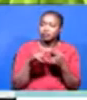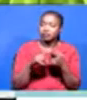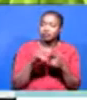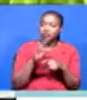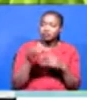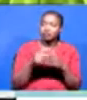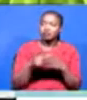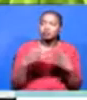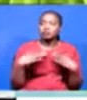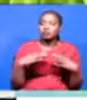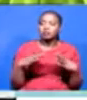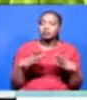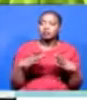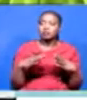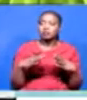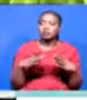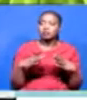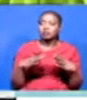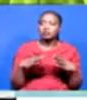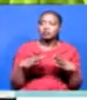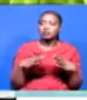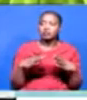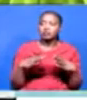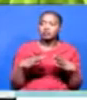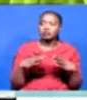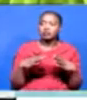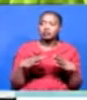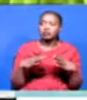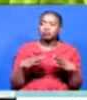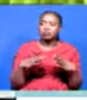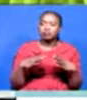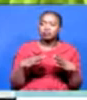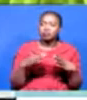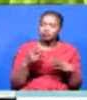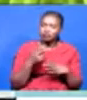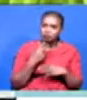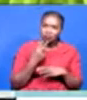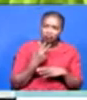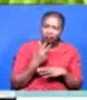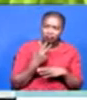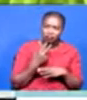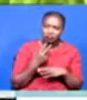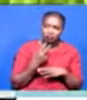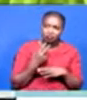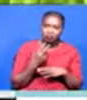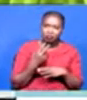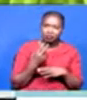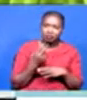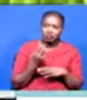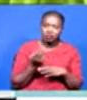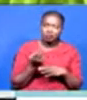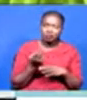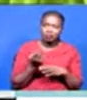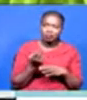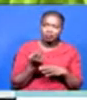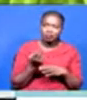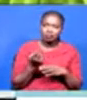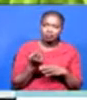has made it and spent the night here waiting for these results, and the RABC for tolerating all our